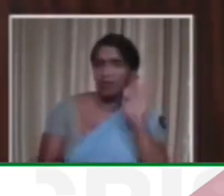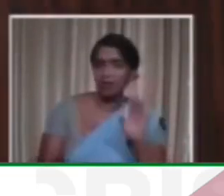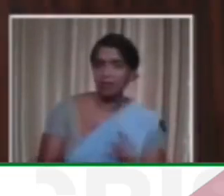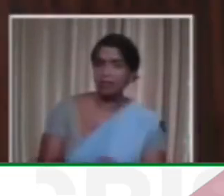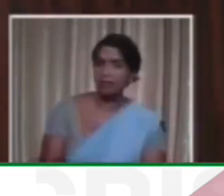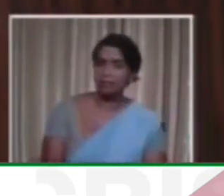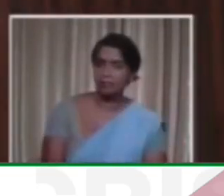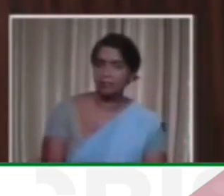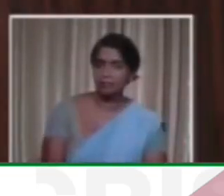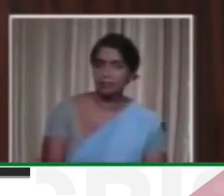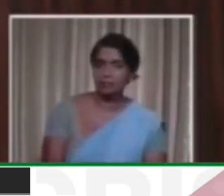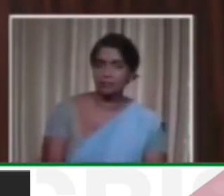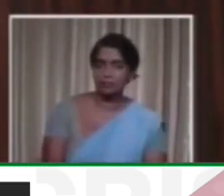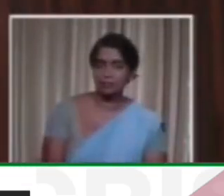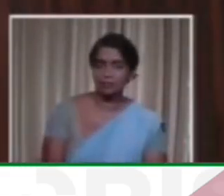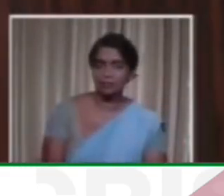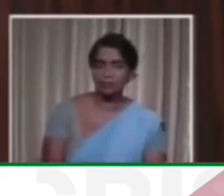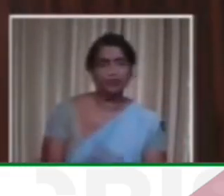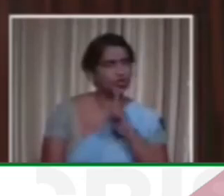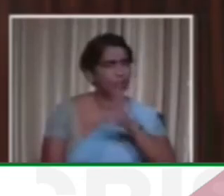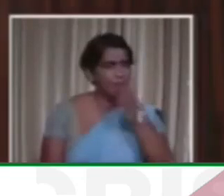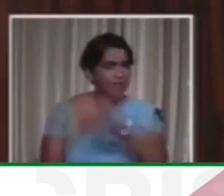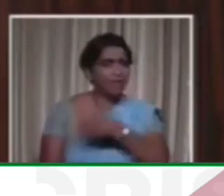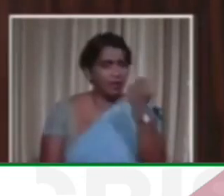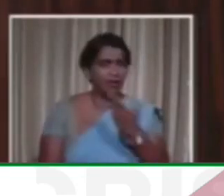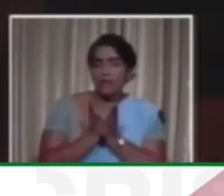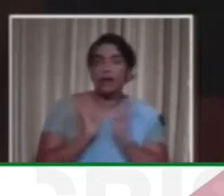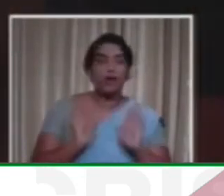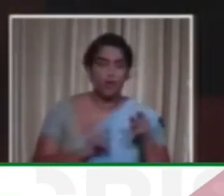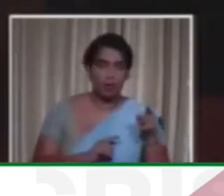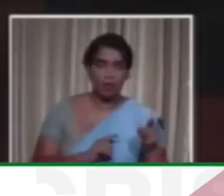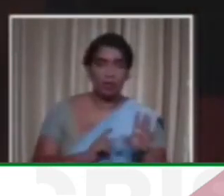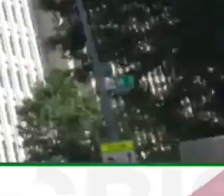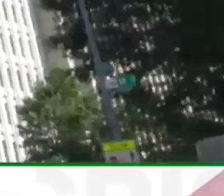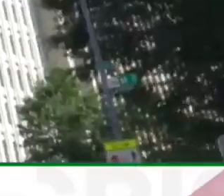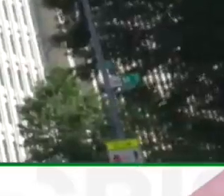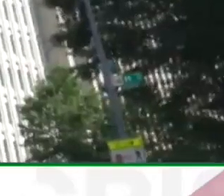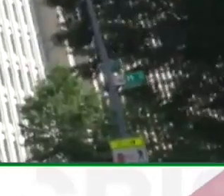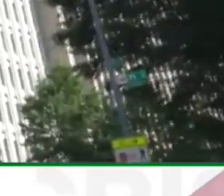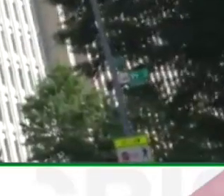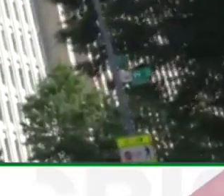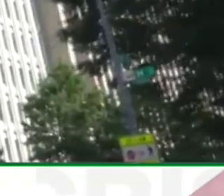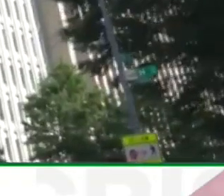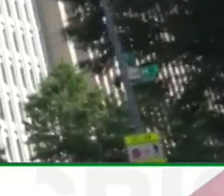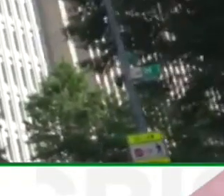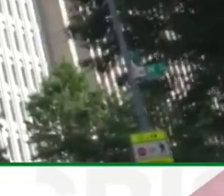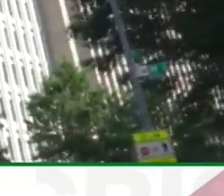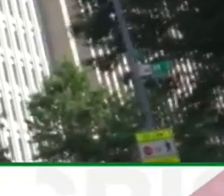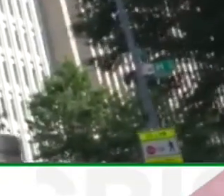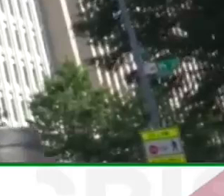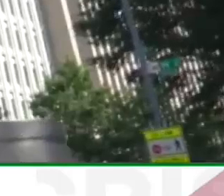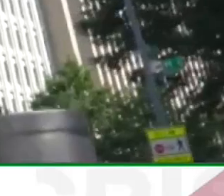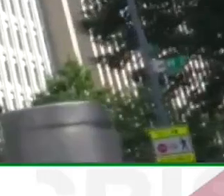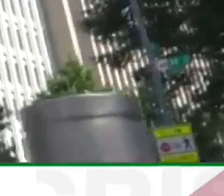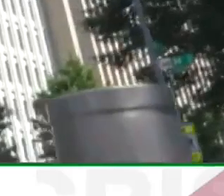its current unrealistic budget. Working in the same direction, the nation is in talks with the World Bank to extend